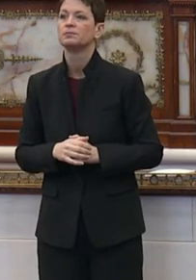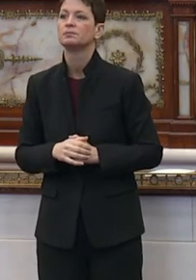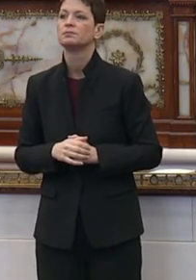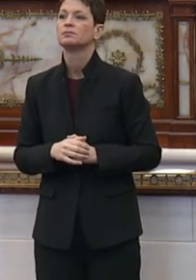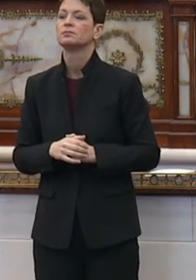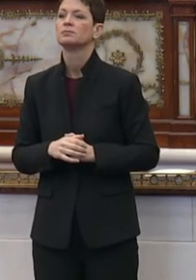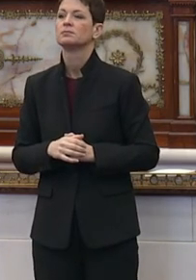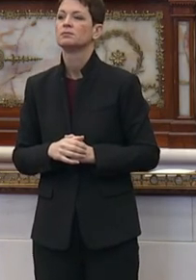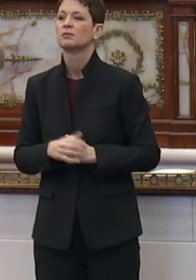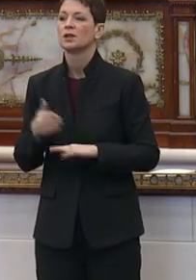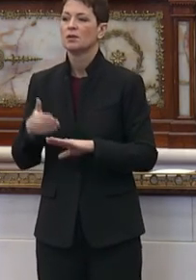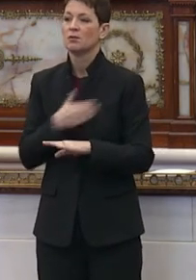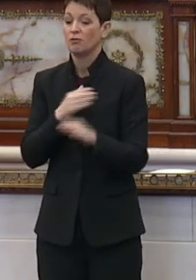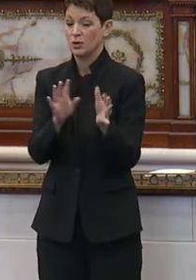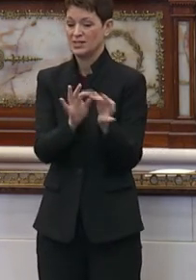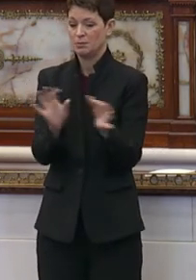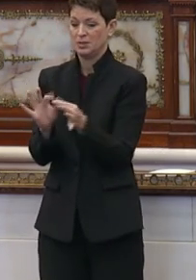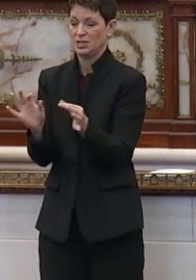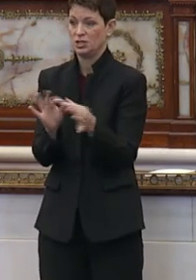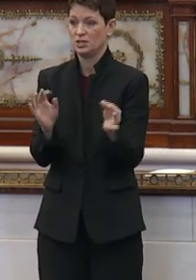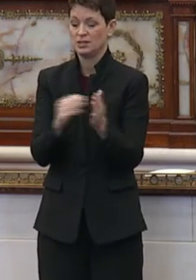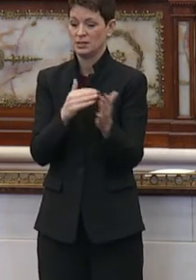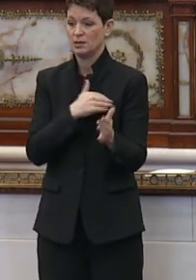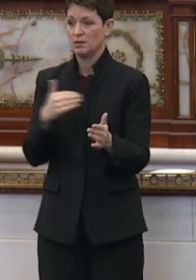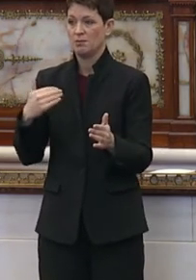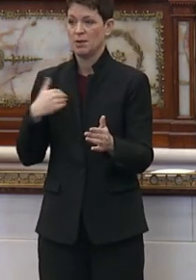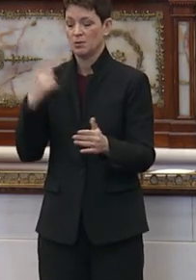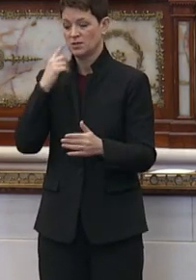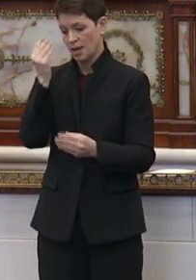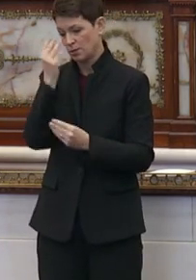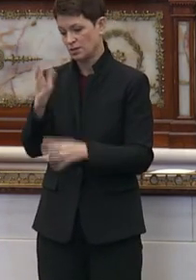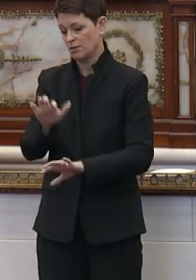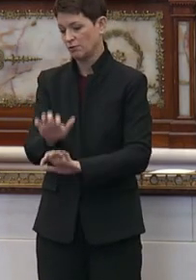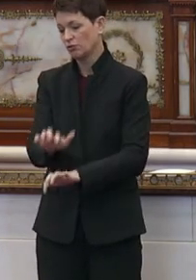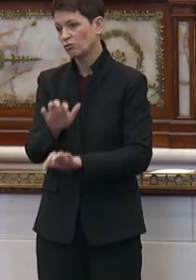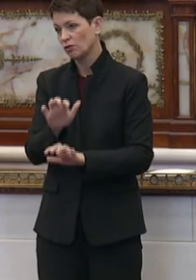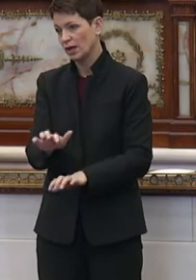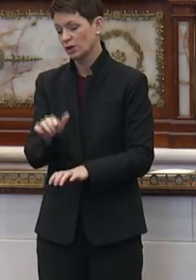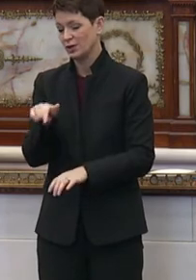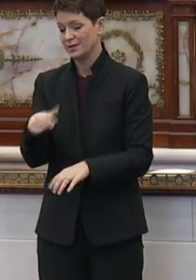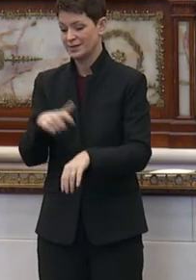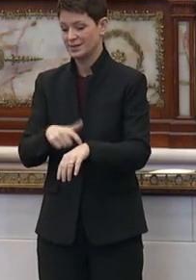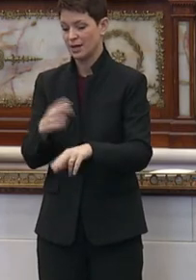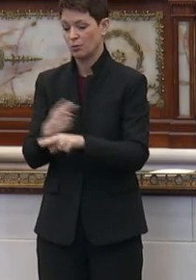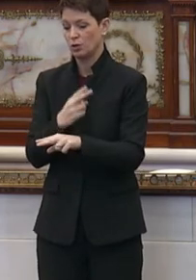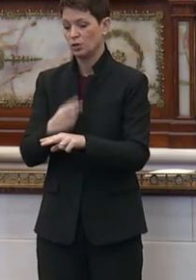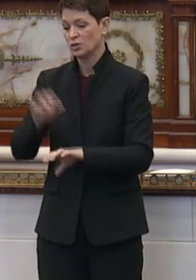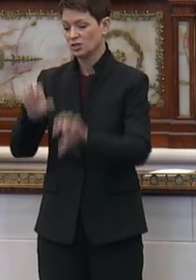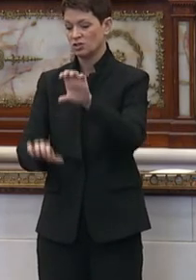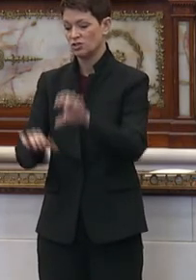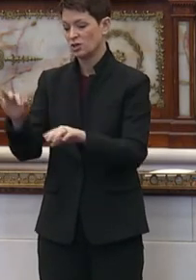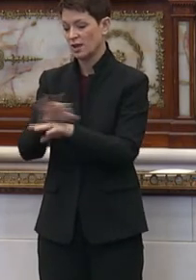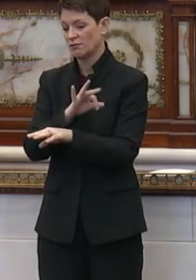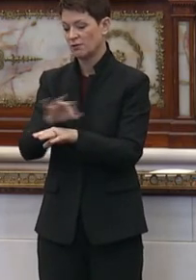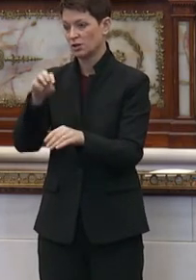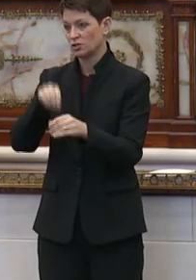Prior to recognizing speeches, members regarding speeches, I will note for the record, at this time we will use the chat